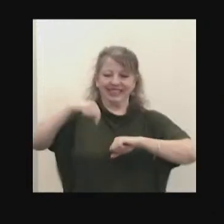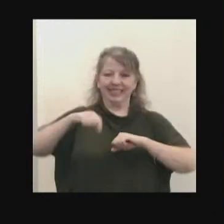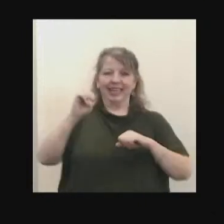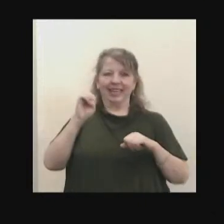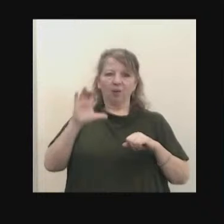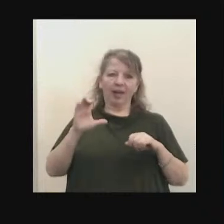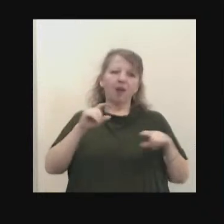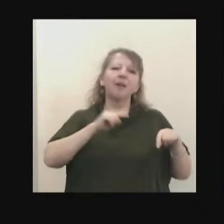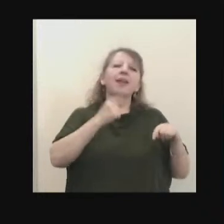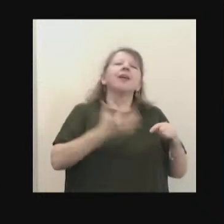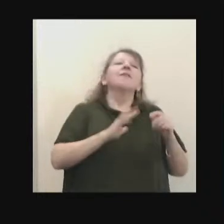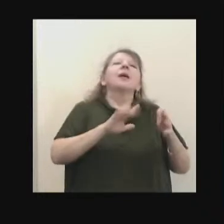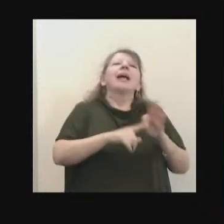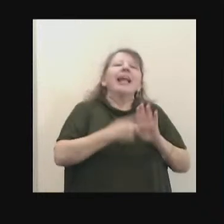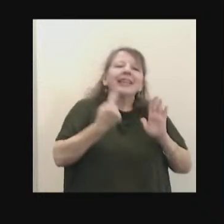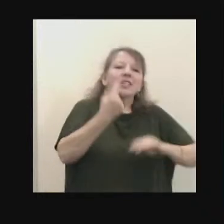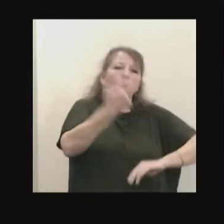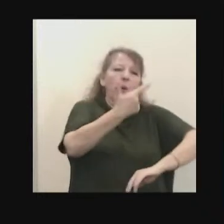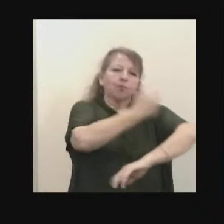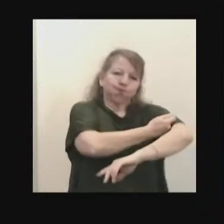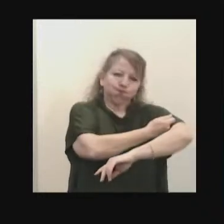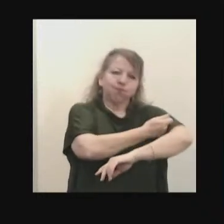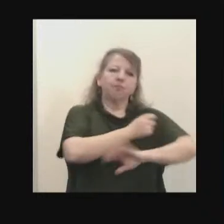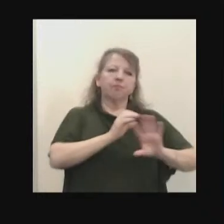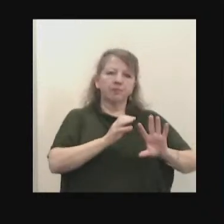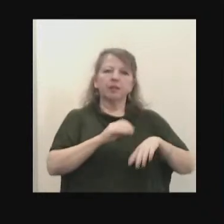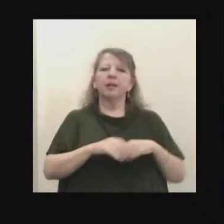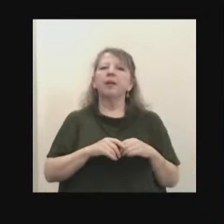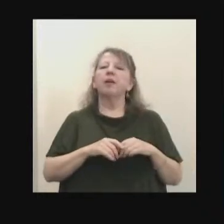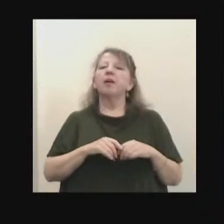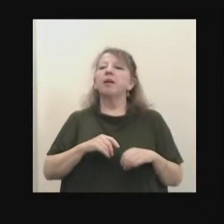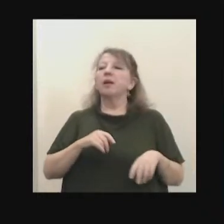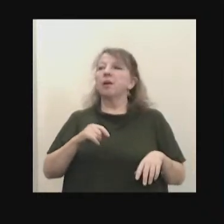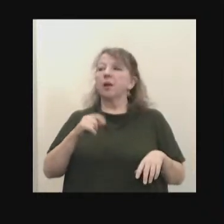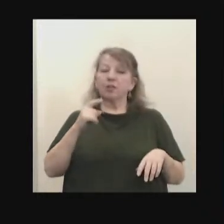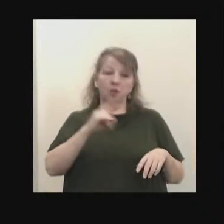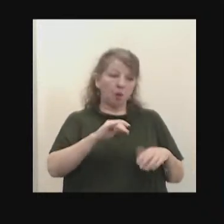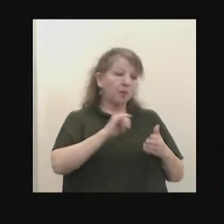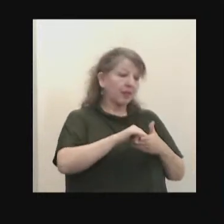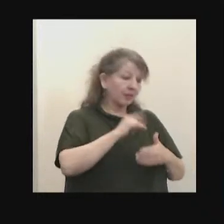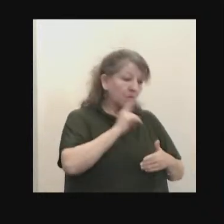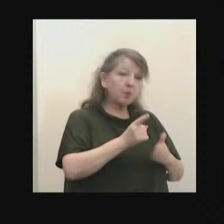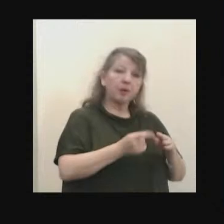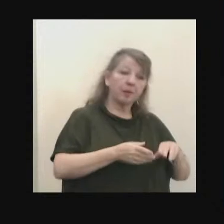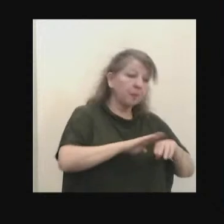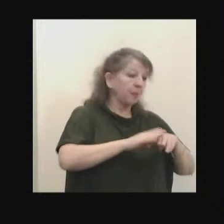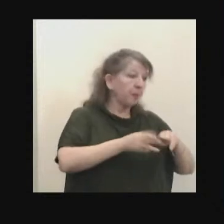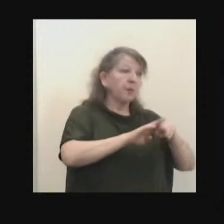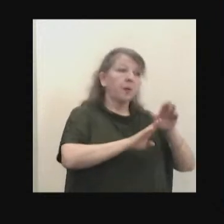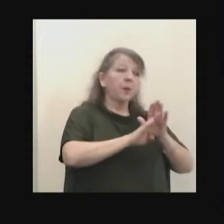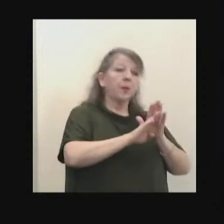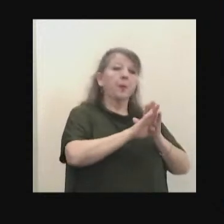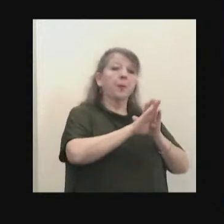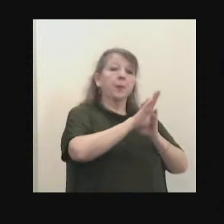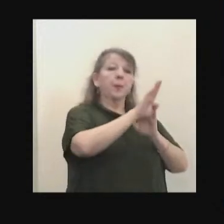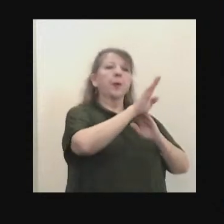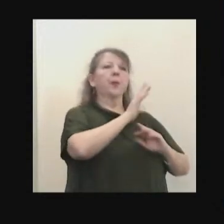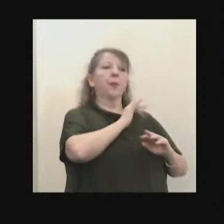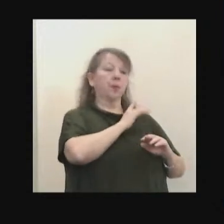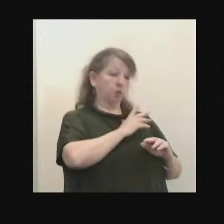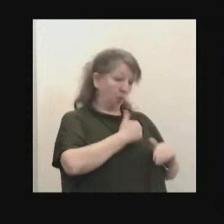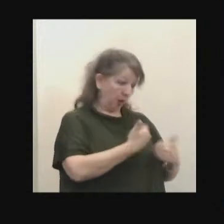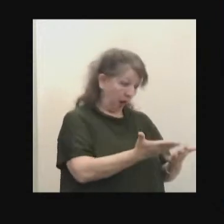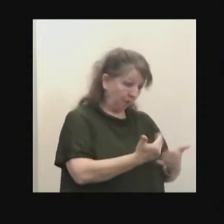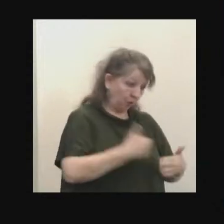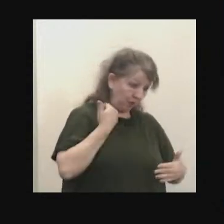least one dose of COVID-19 vaccine. We've seen good progression since we started offering the vaccine. However,